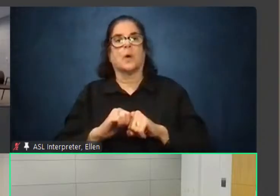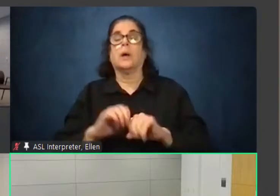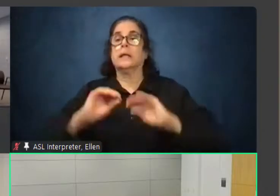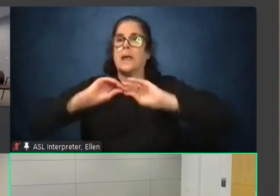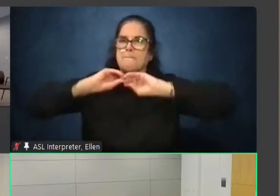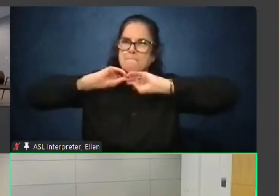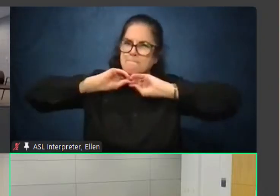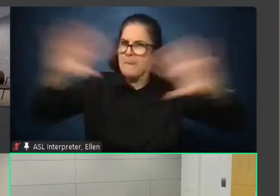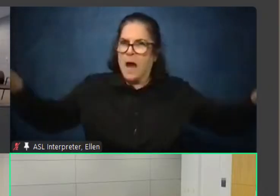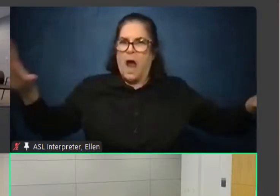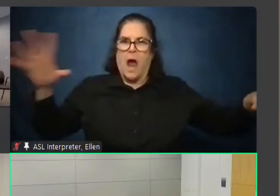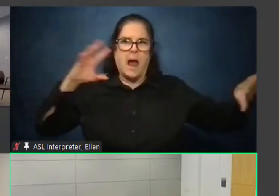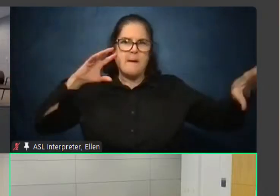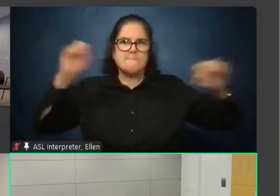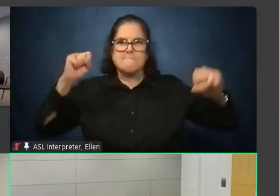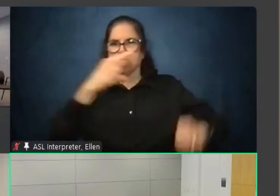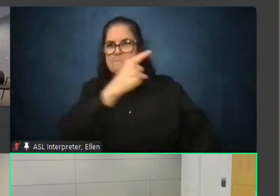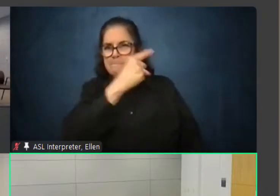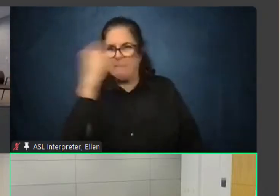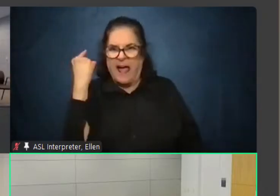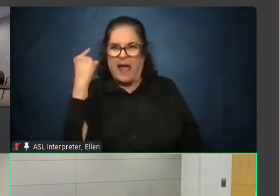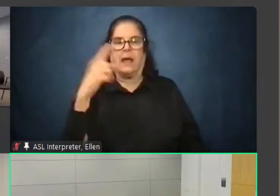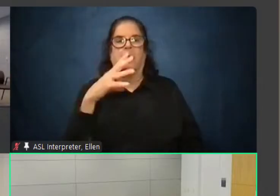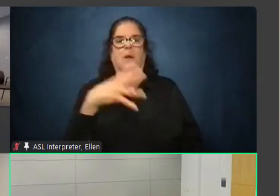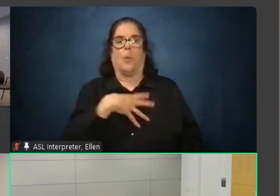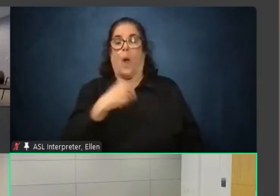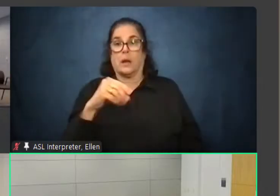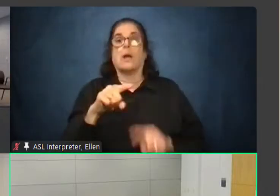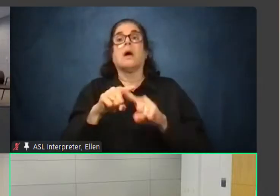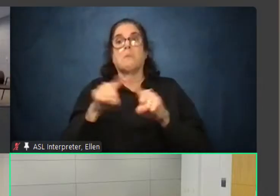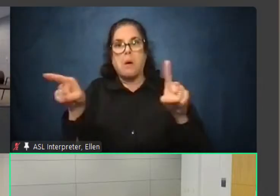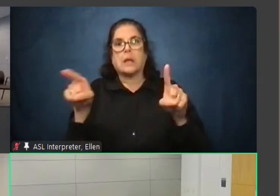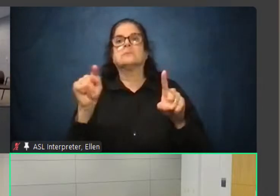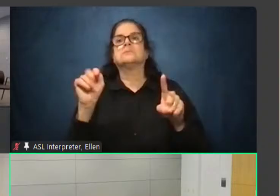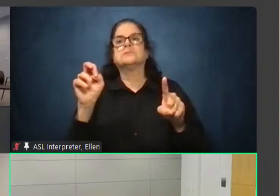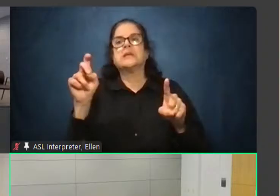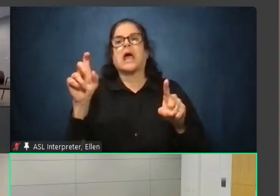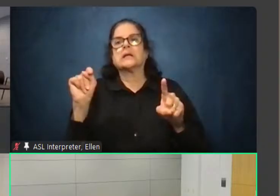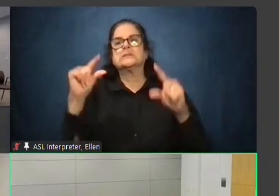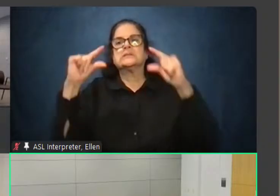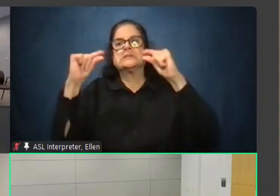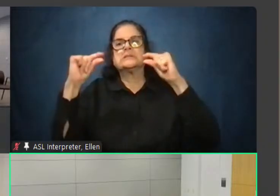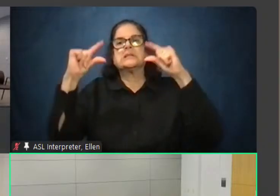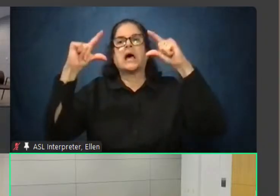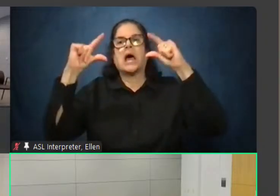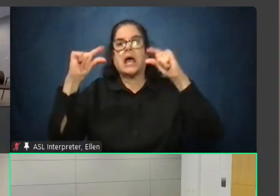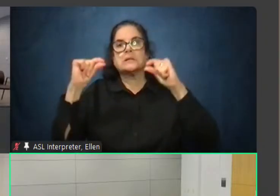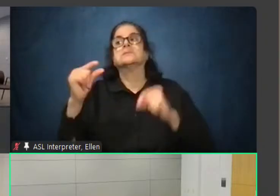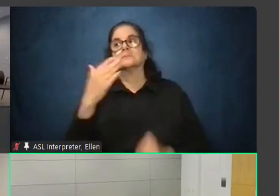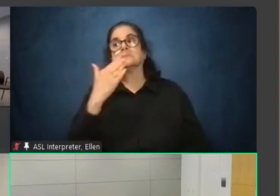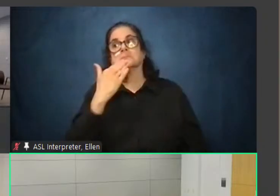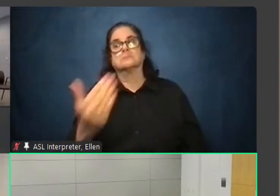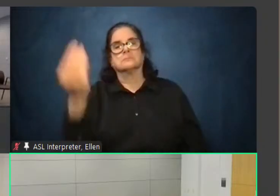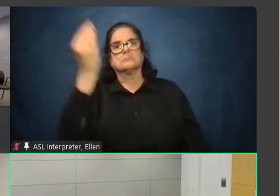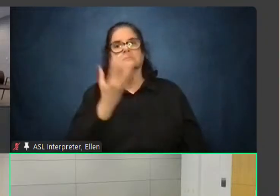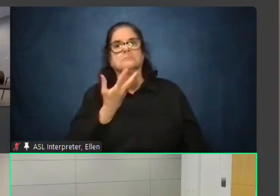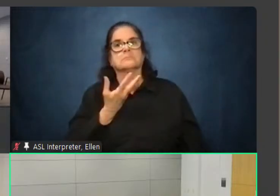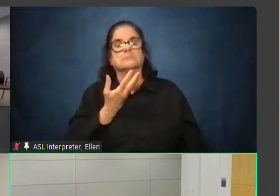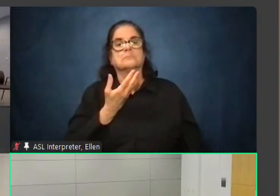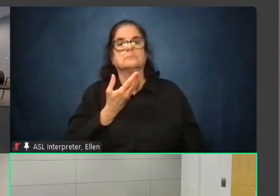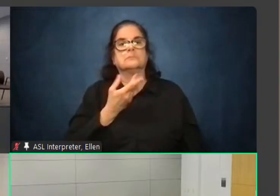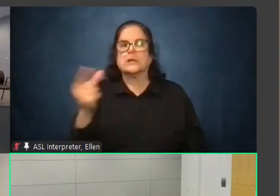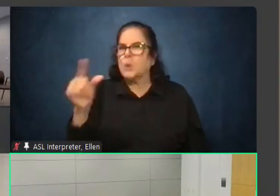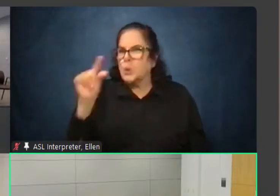the text. I hear you on the text size, and we'll make sure to collect feedback on that once we've got it up and running. Number of that stuff, because it's